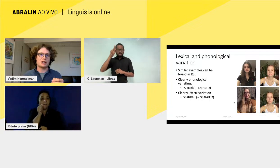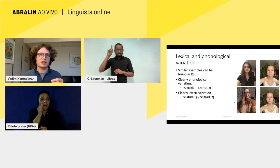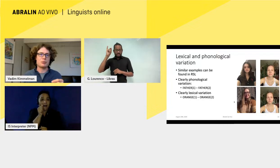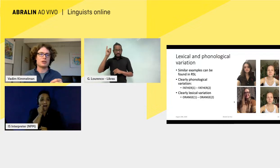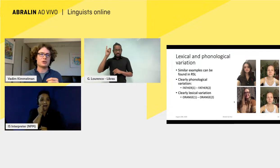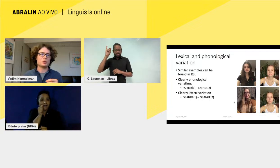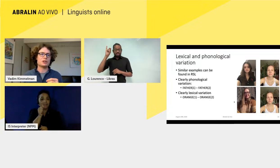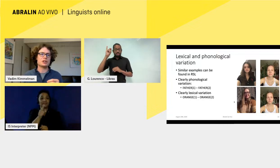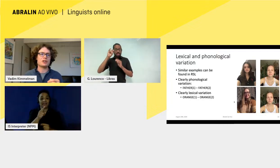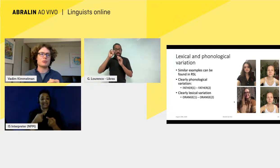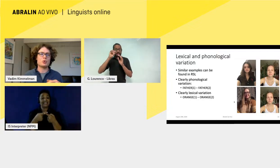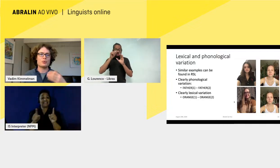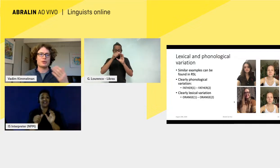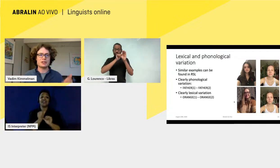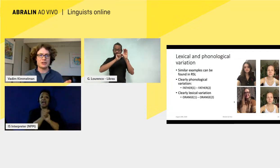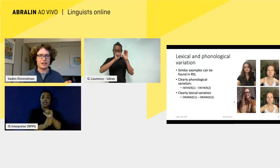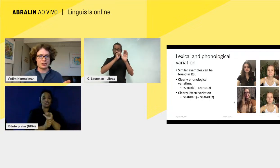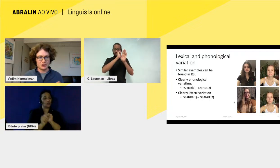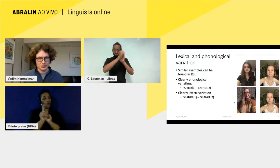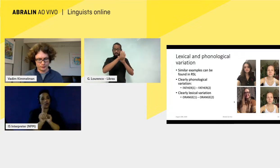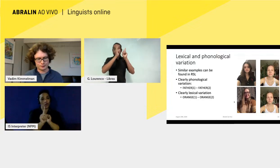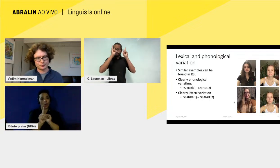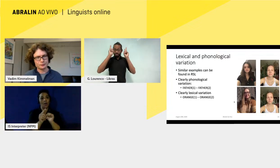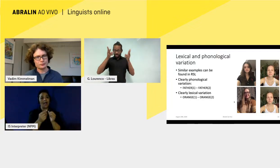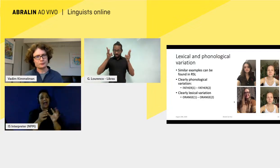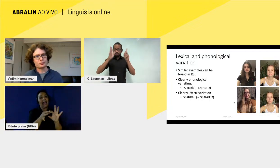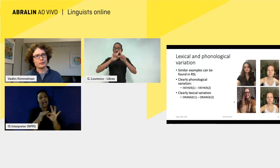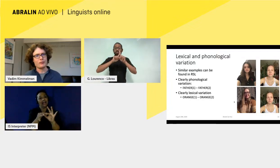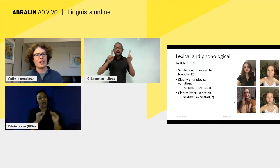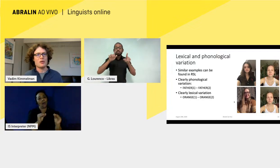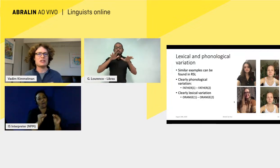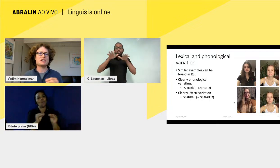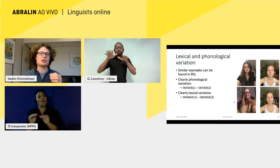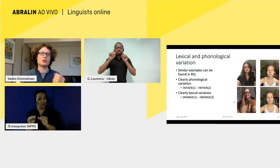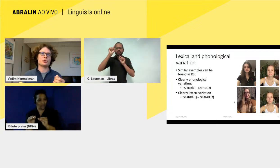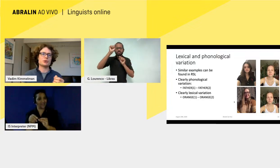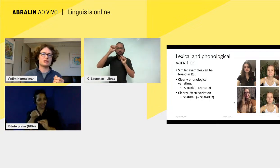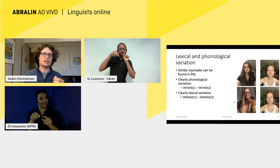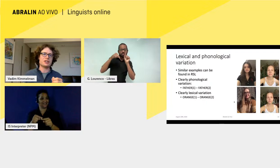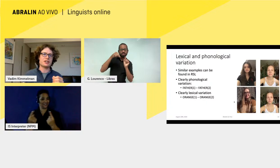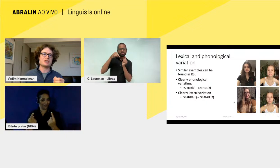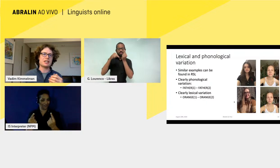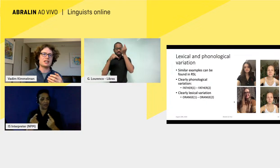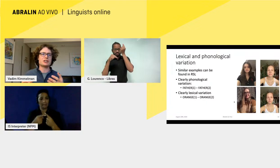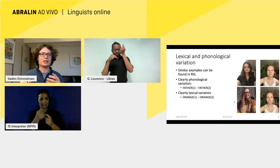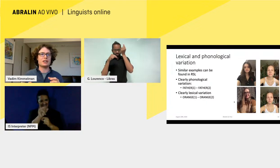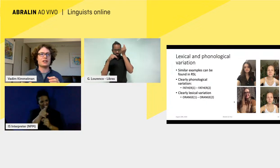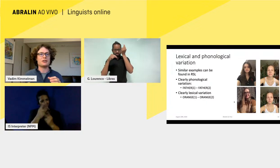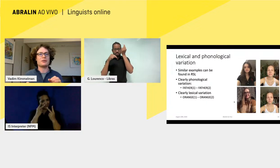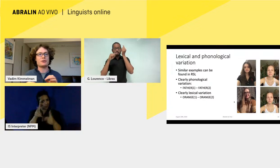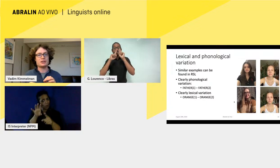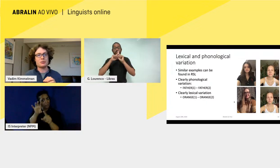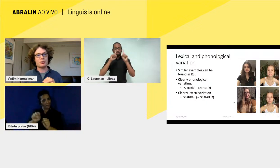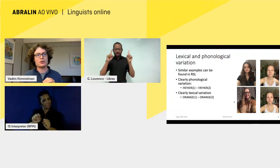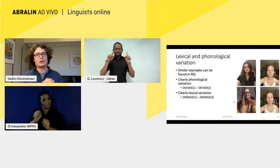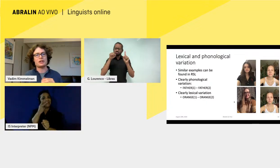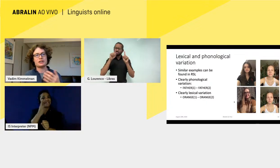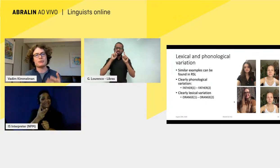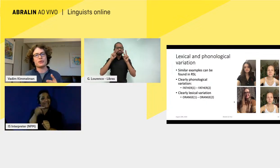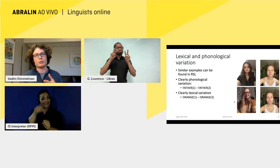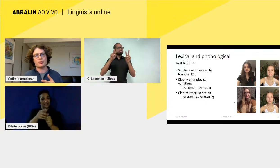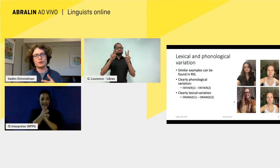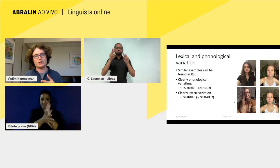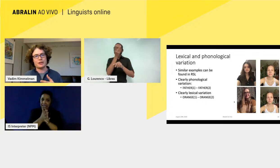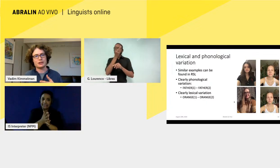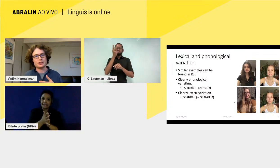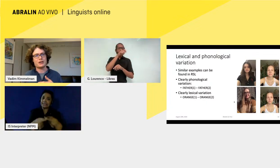in the hand shape, but it was in the movement direction. But still, you could see that the signs are clearly very similar,